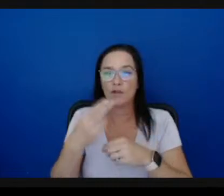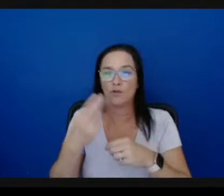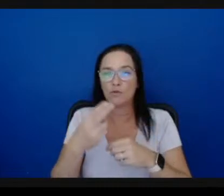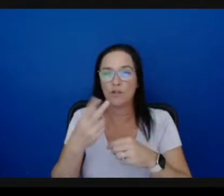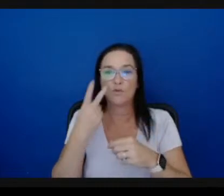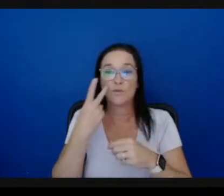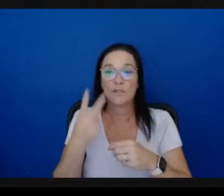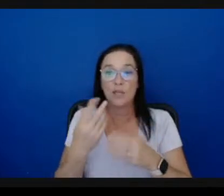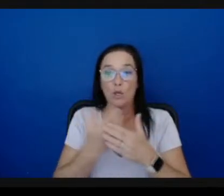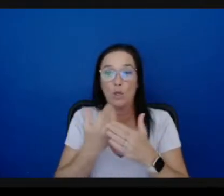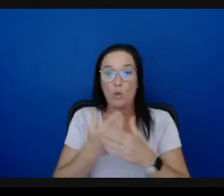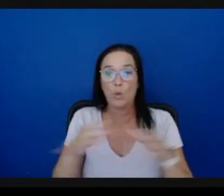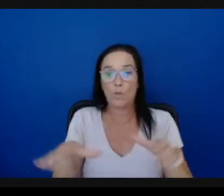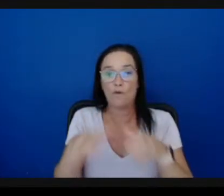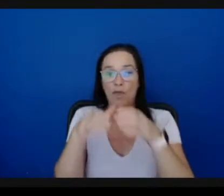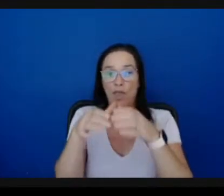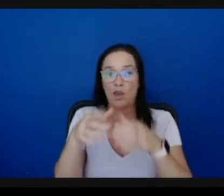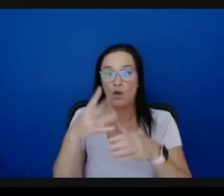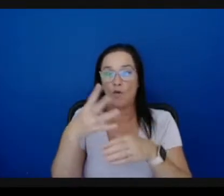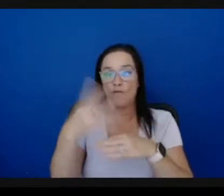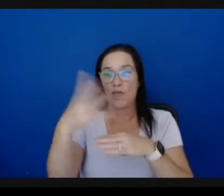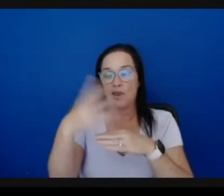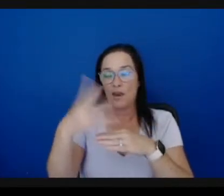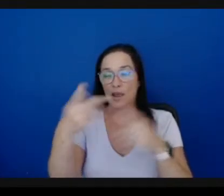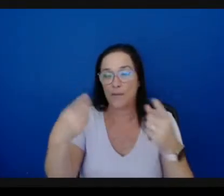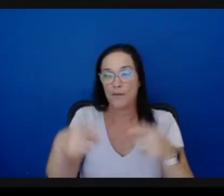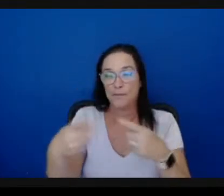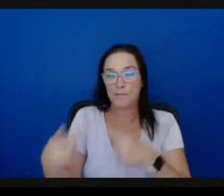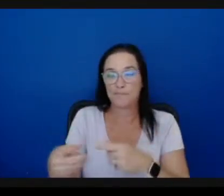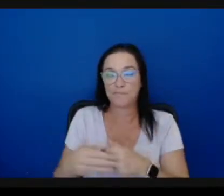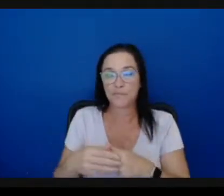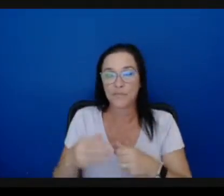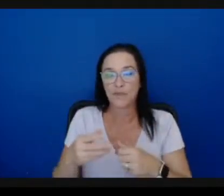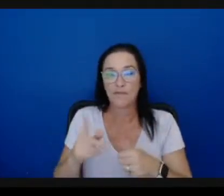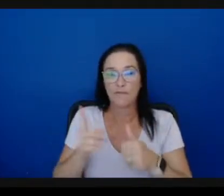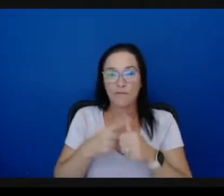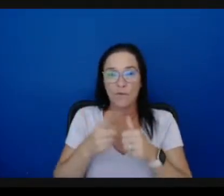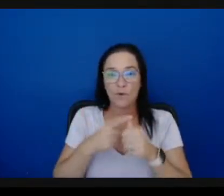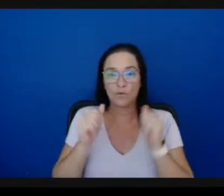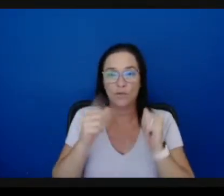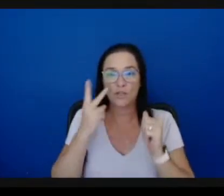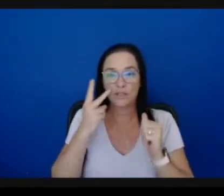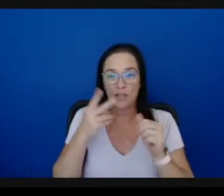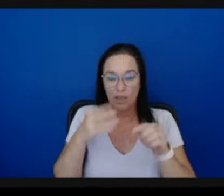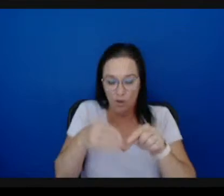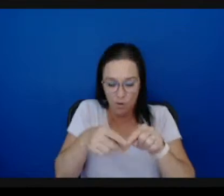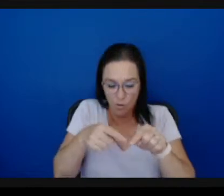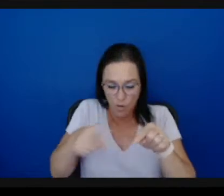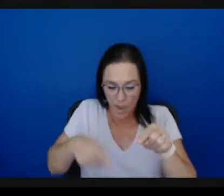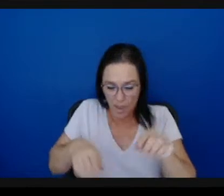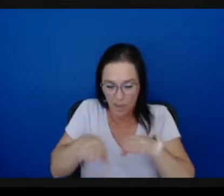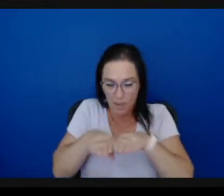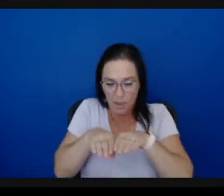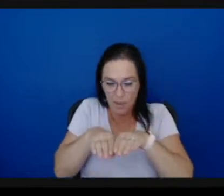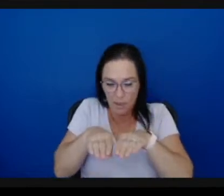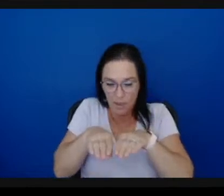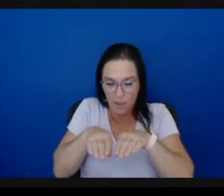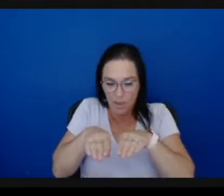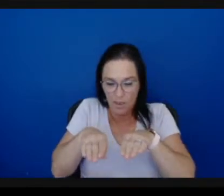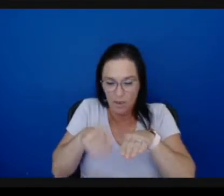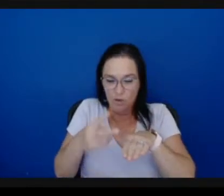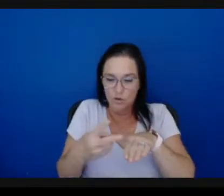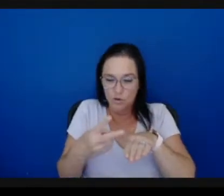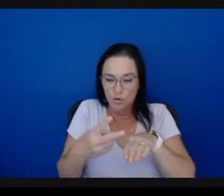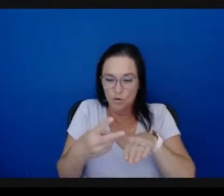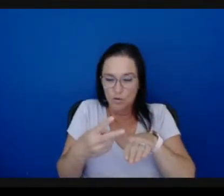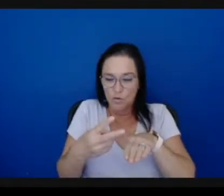vents. First, hairline cracks opened in the ground, gradually widening to 2 or 3 inches.